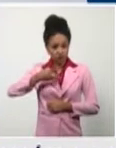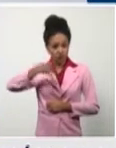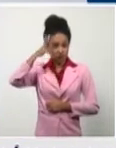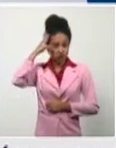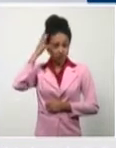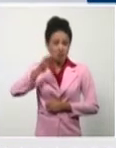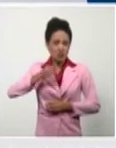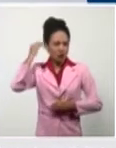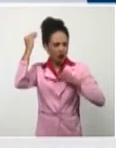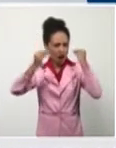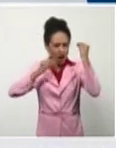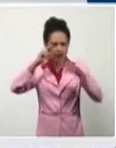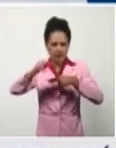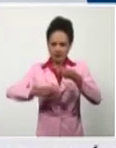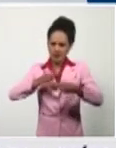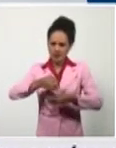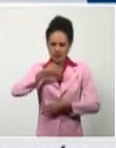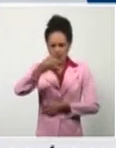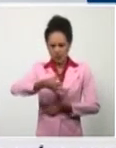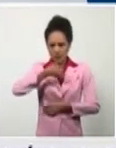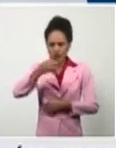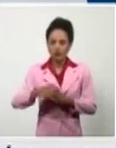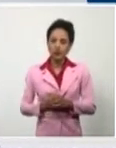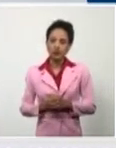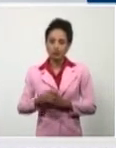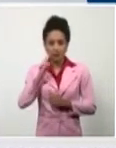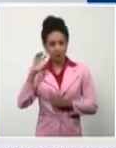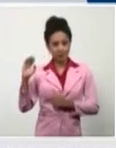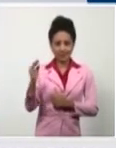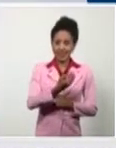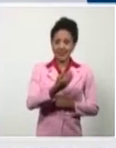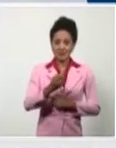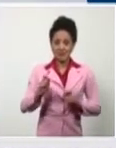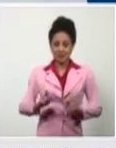his address during the daily meeting on the pandemic,